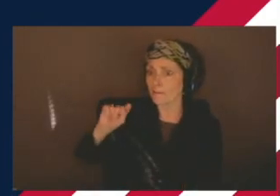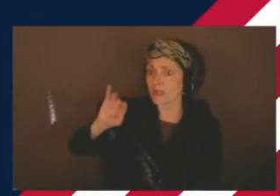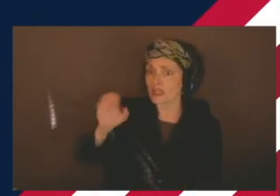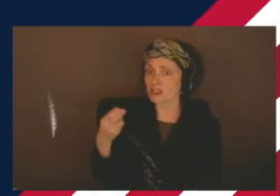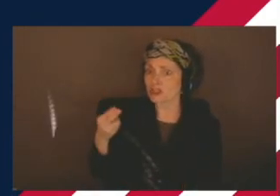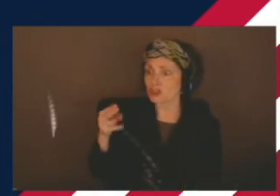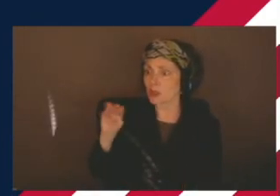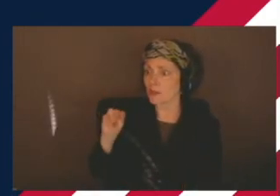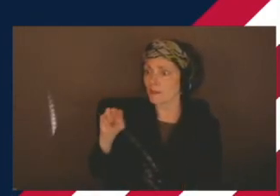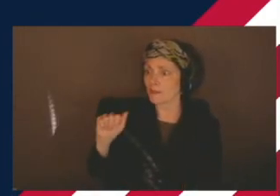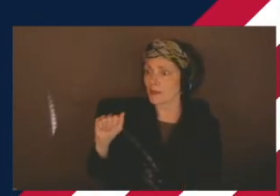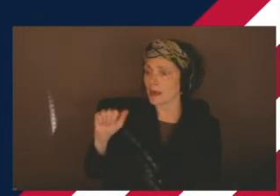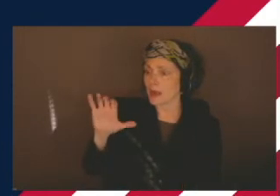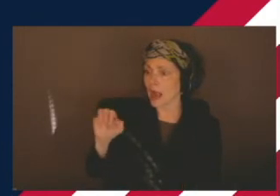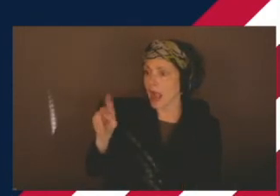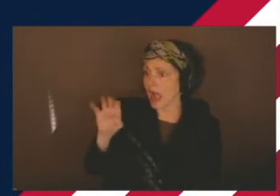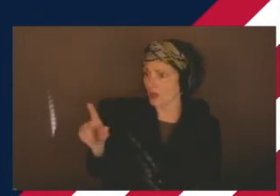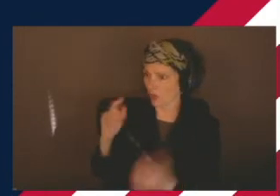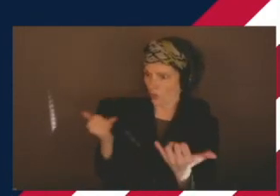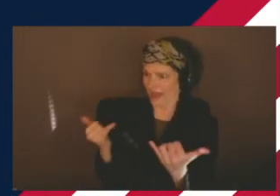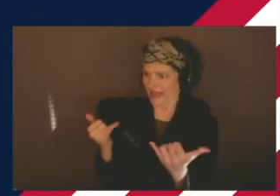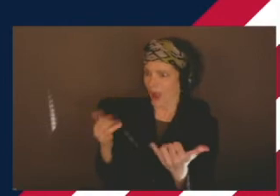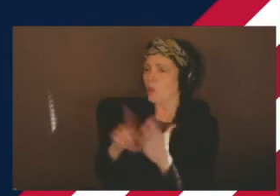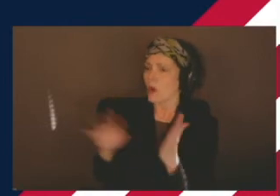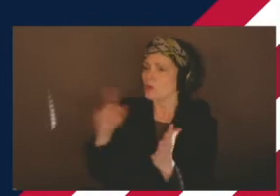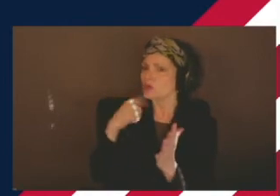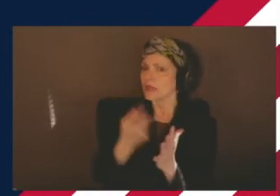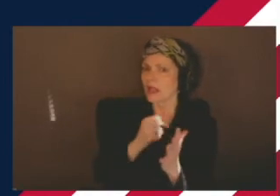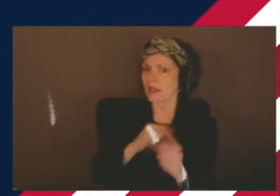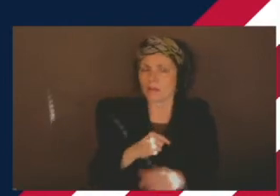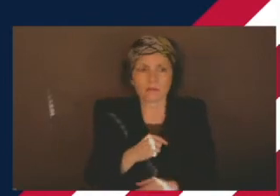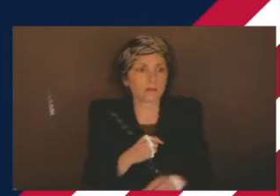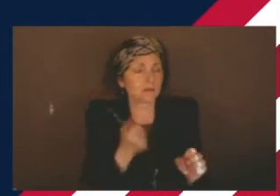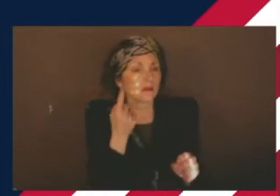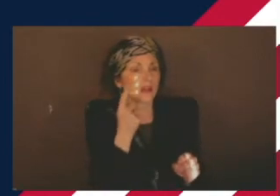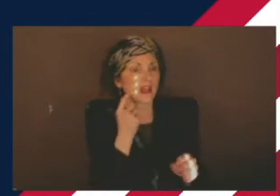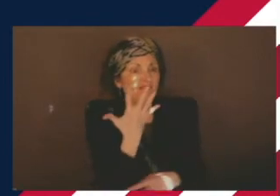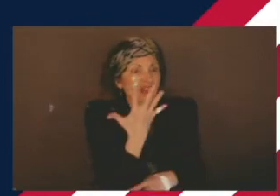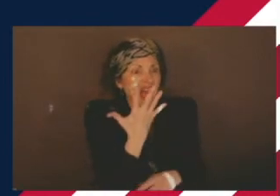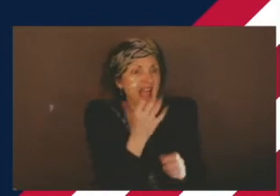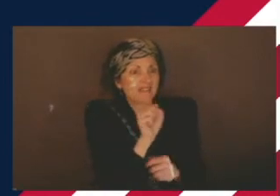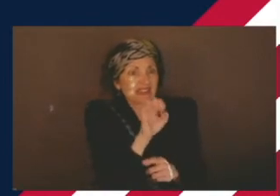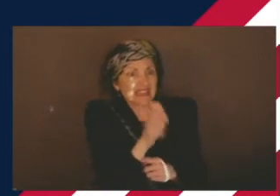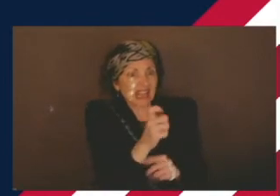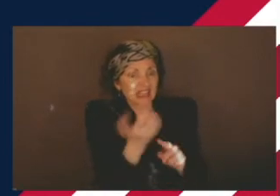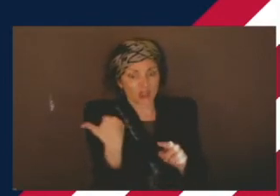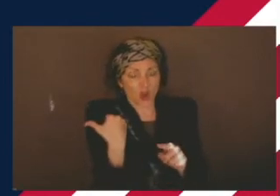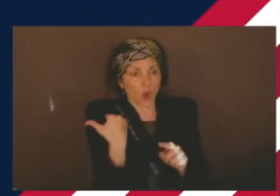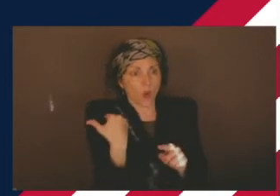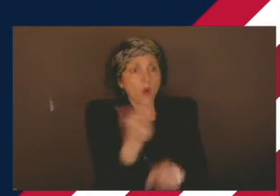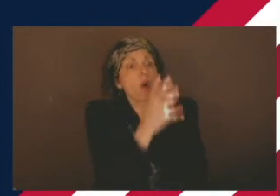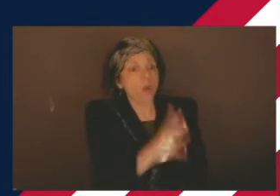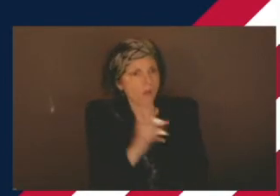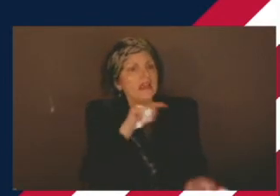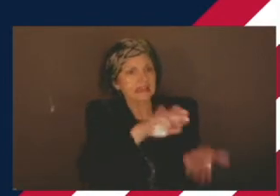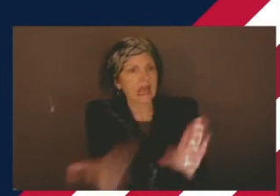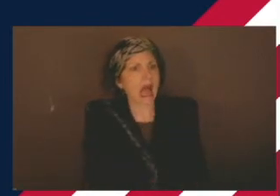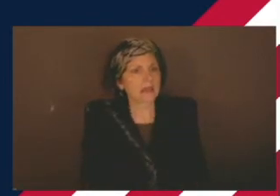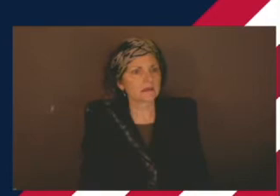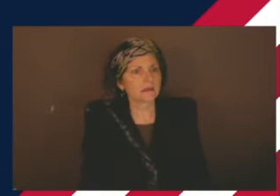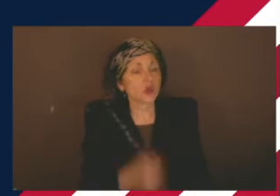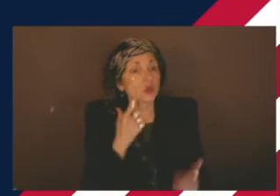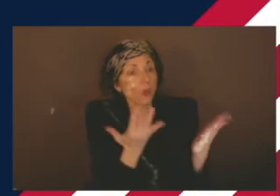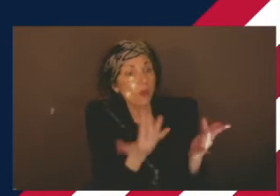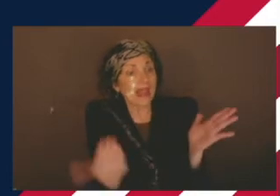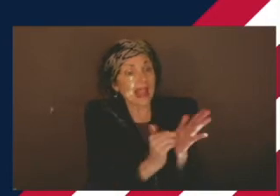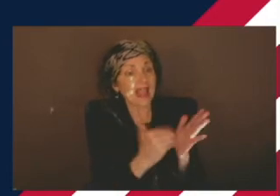now? That 5 seconds ago, a woman was killed. And if we wait another 5 seconds, another woman will be killed. And if we